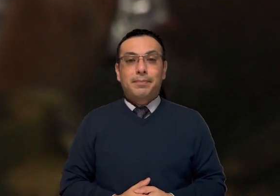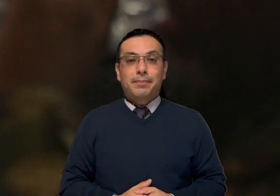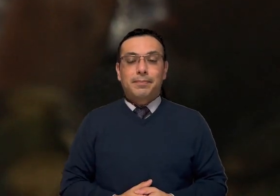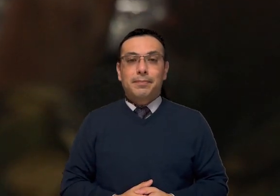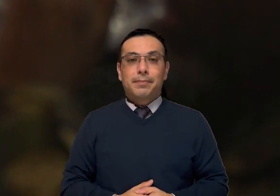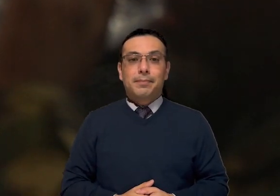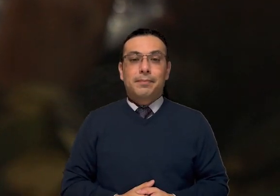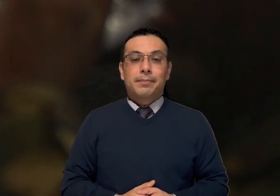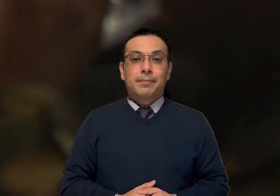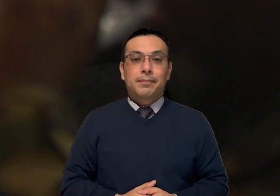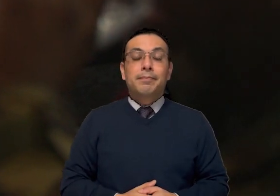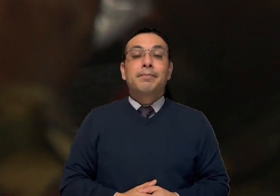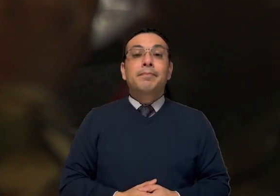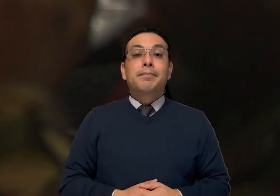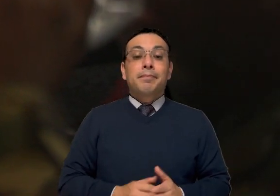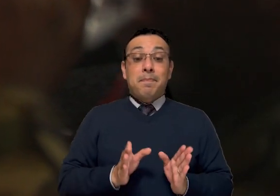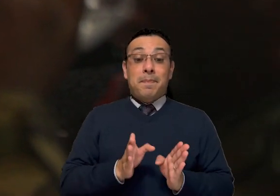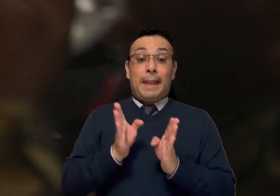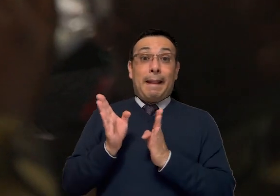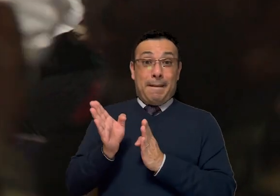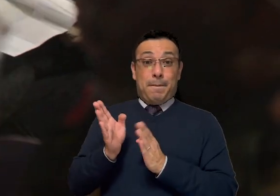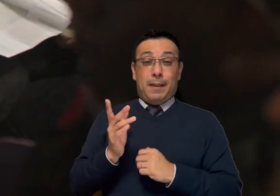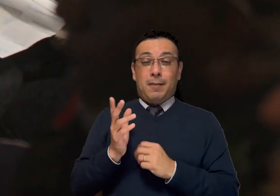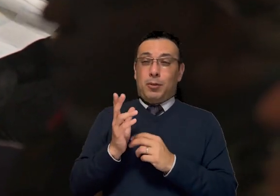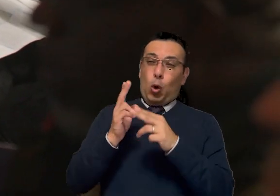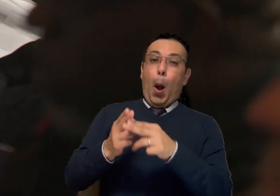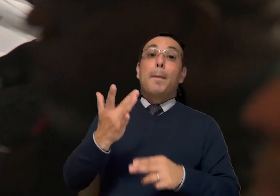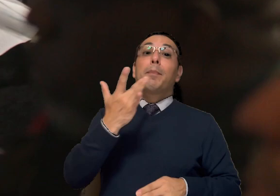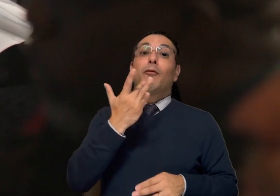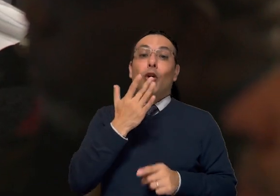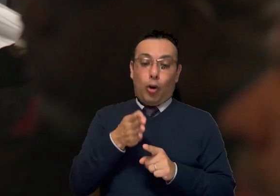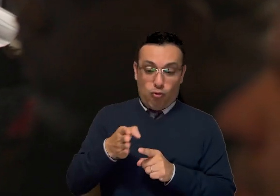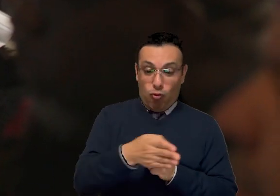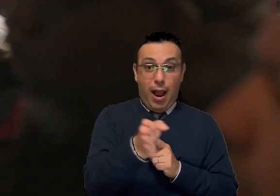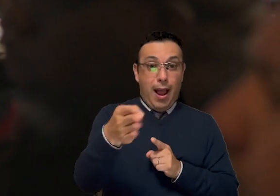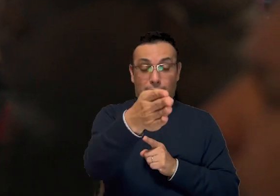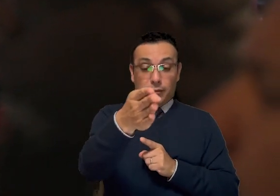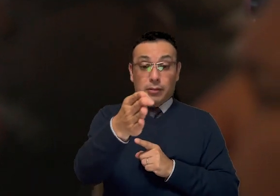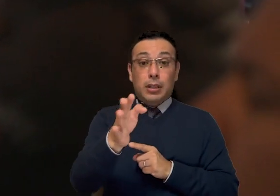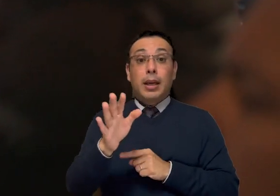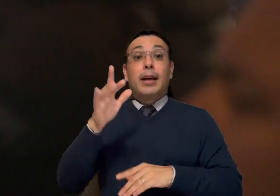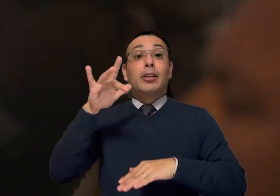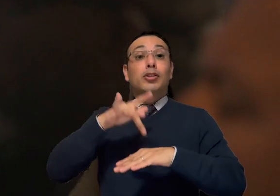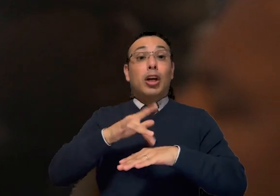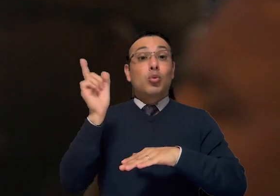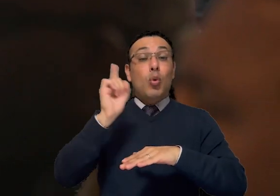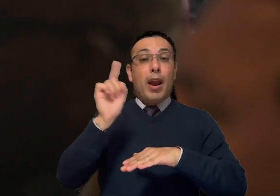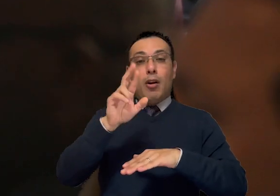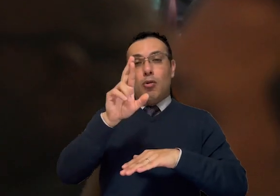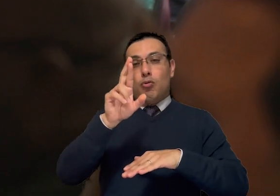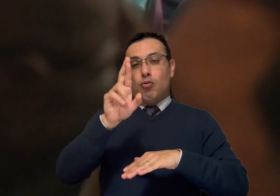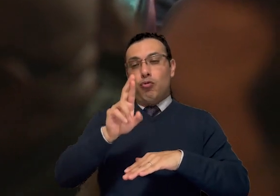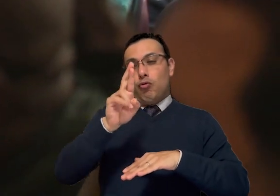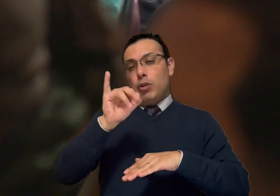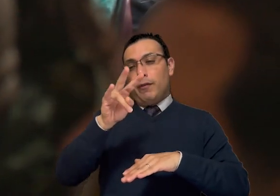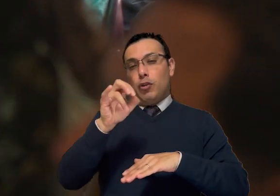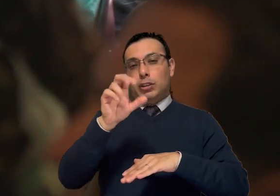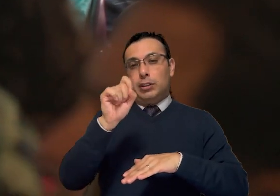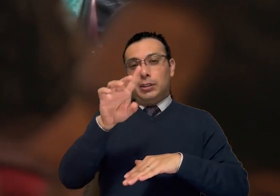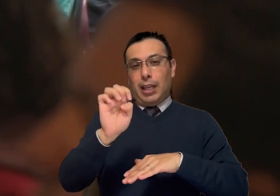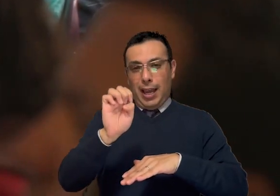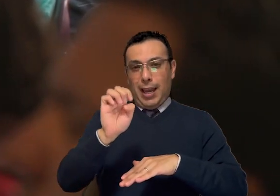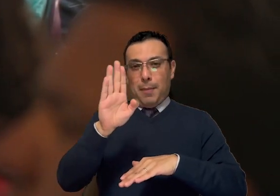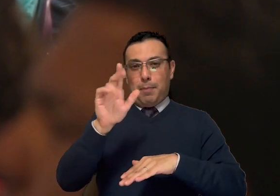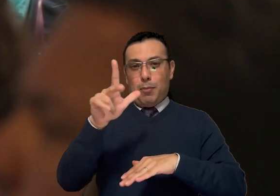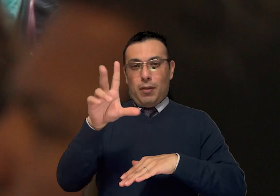So this preferred route that we have here does make landfall at Riverside Boulevard, where it will cross under the beach and boardwalk,